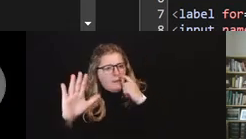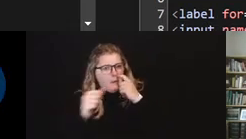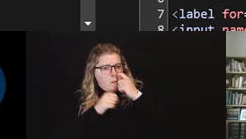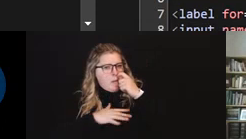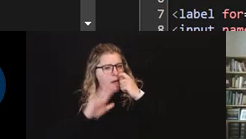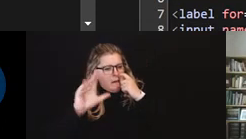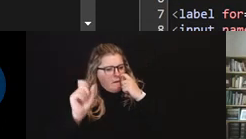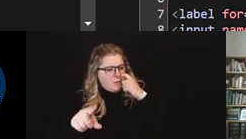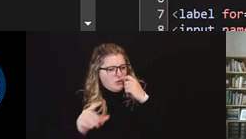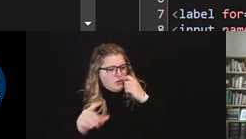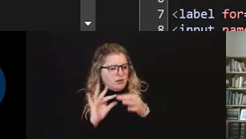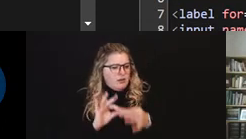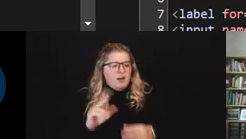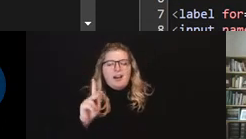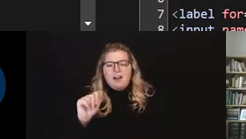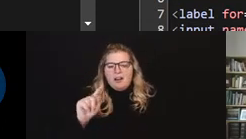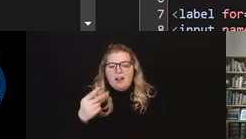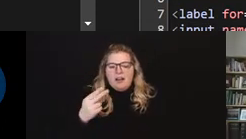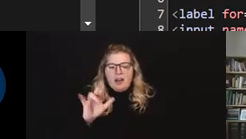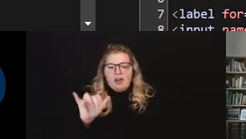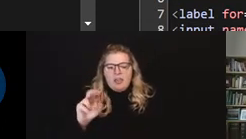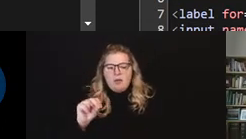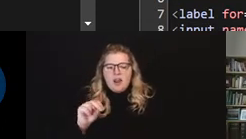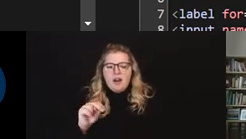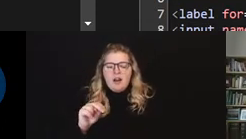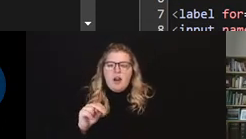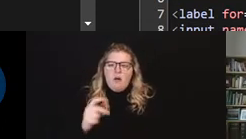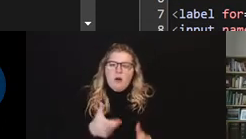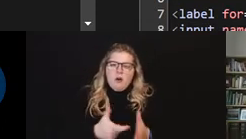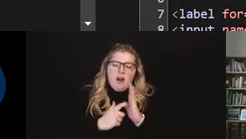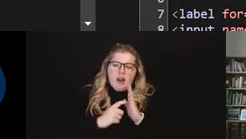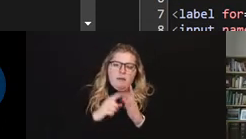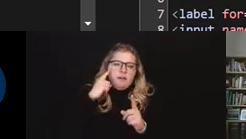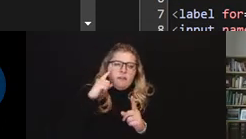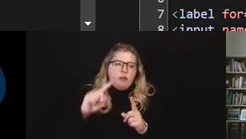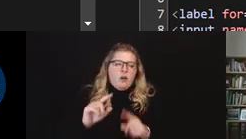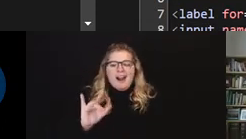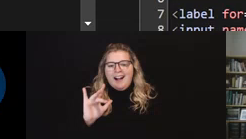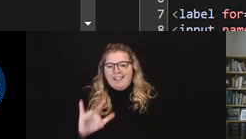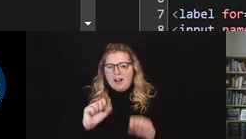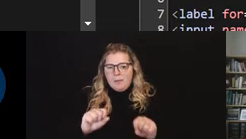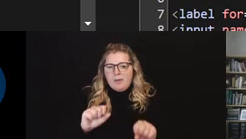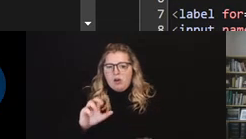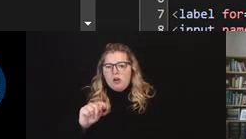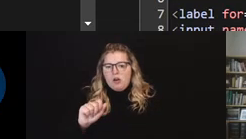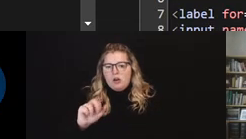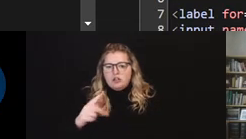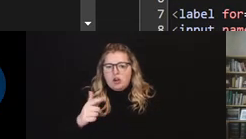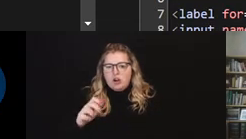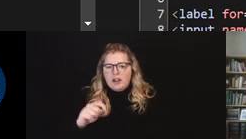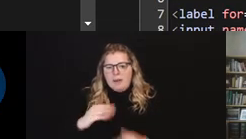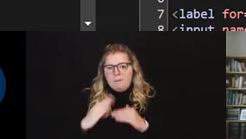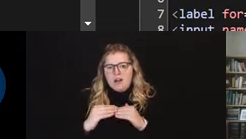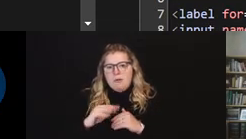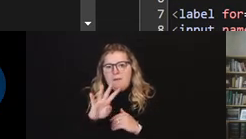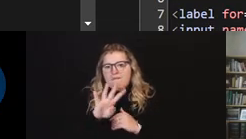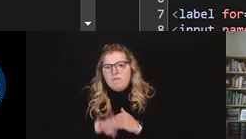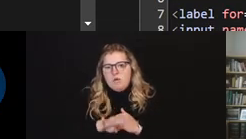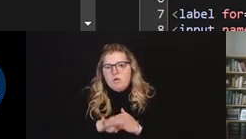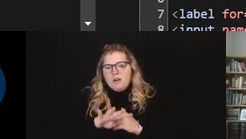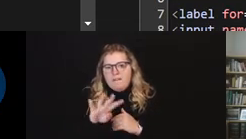about the requirement for the clickable target being a minimum of 44 by